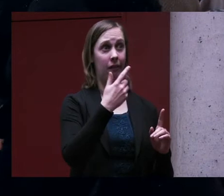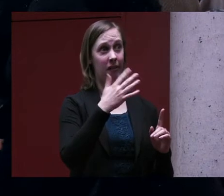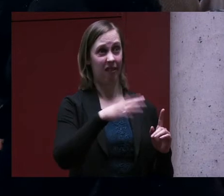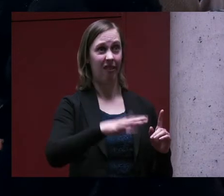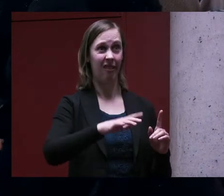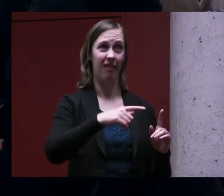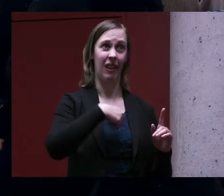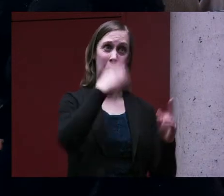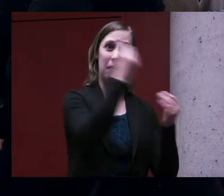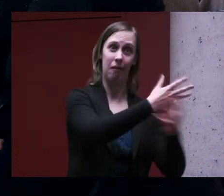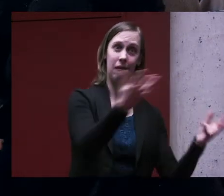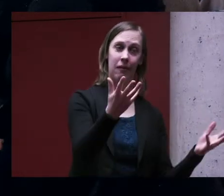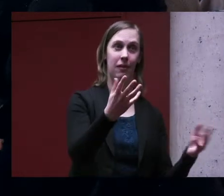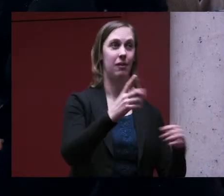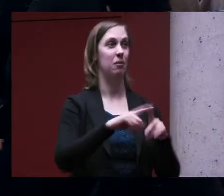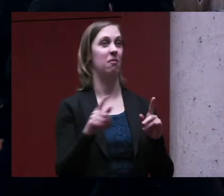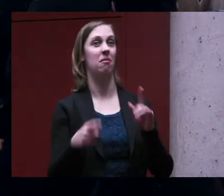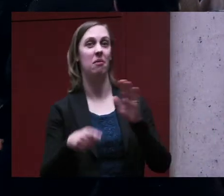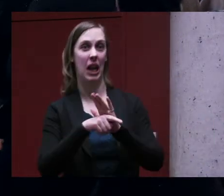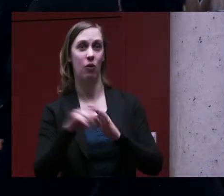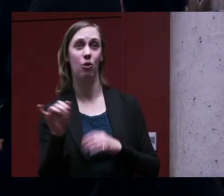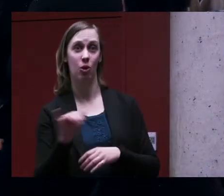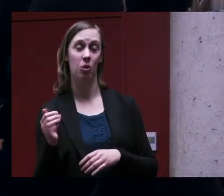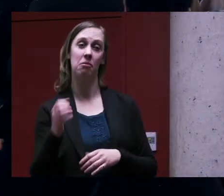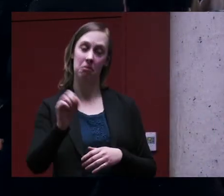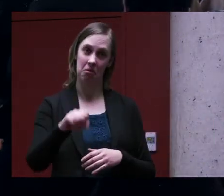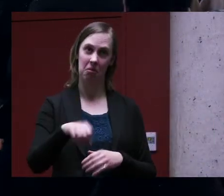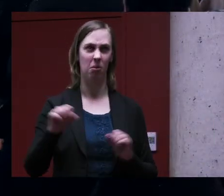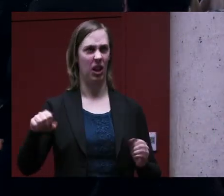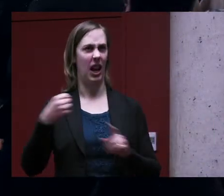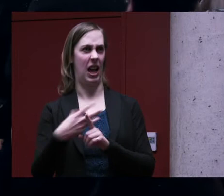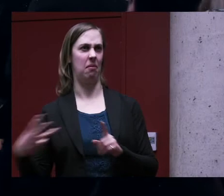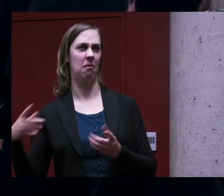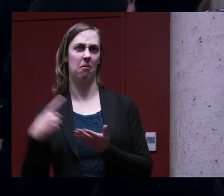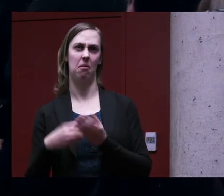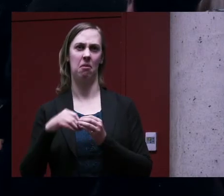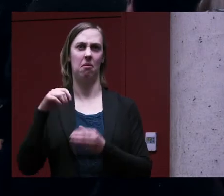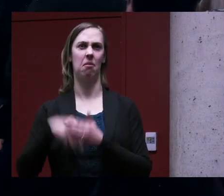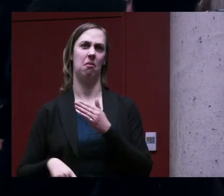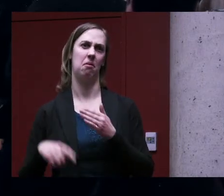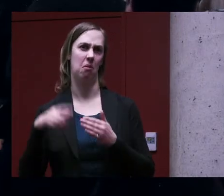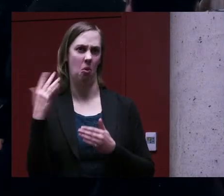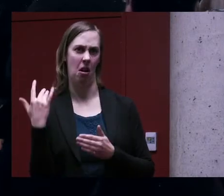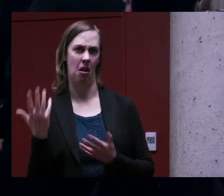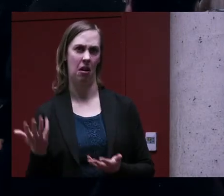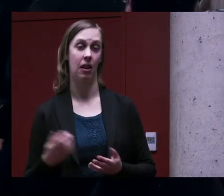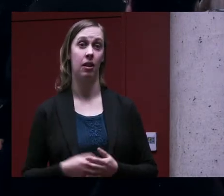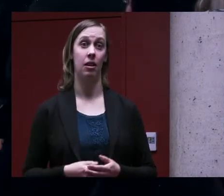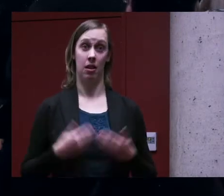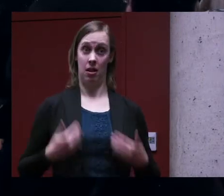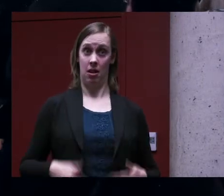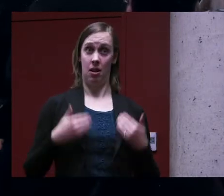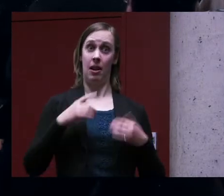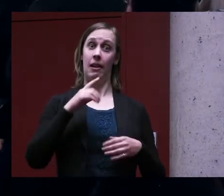negative, and we can certainly talk about that. I may not be severely disabled,